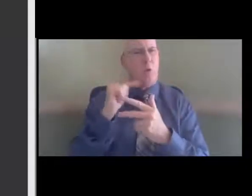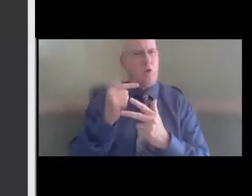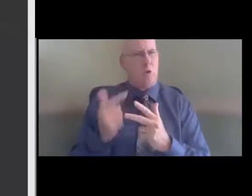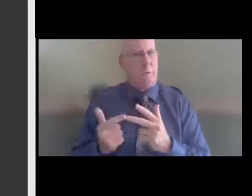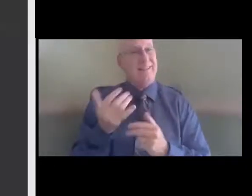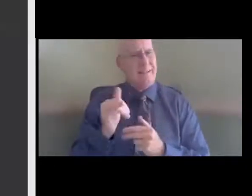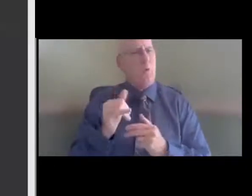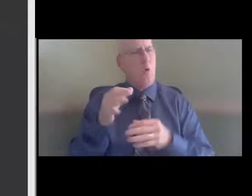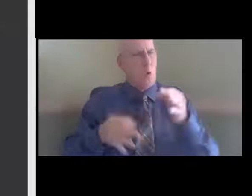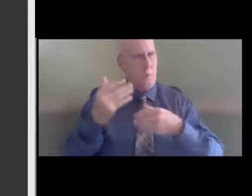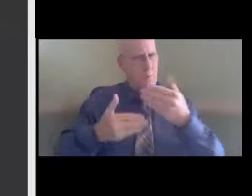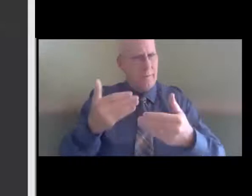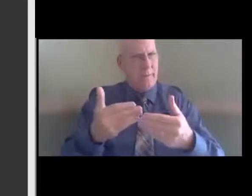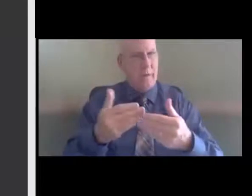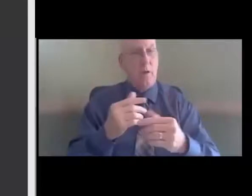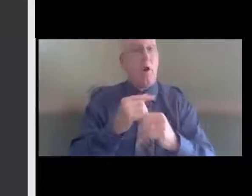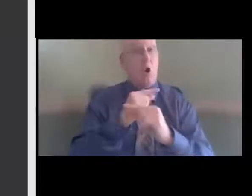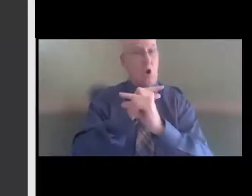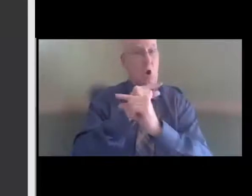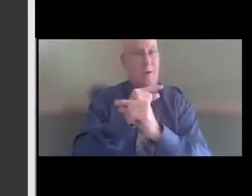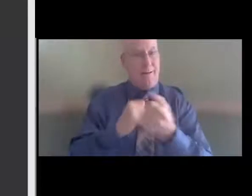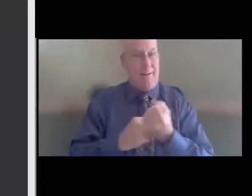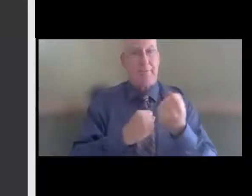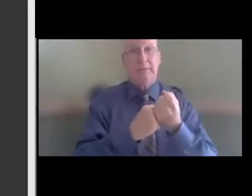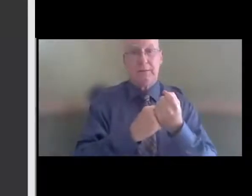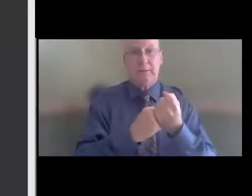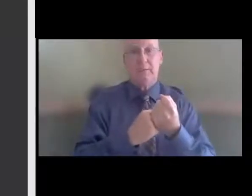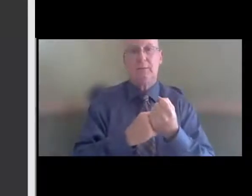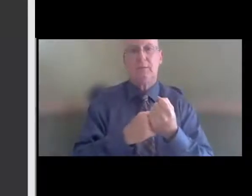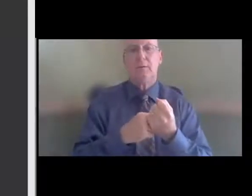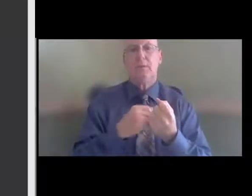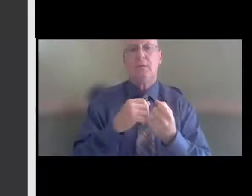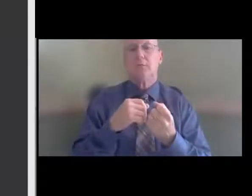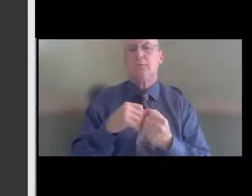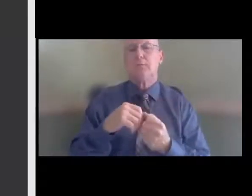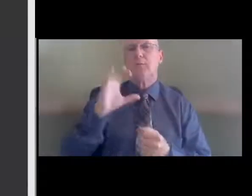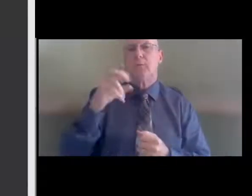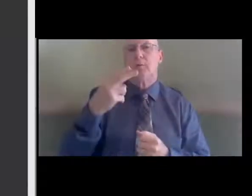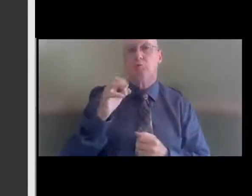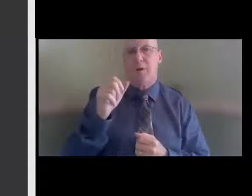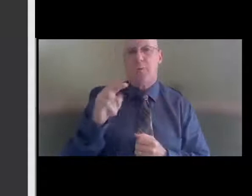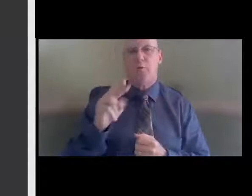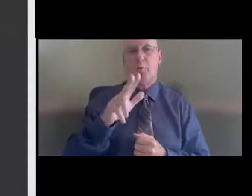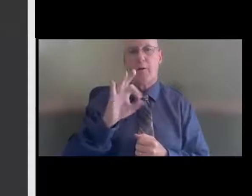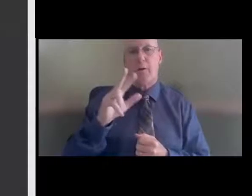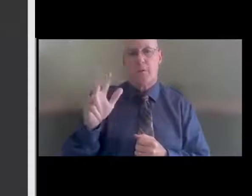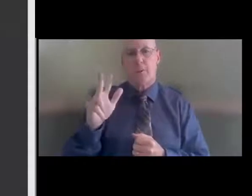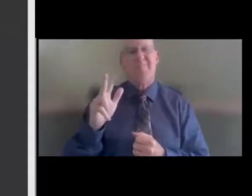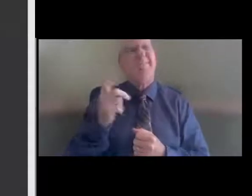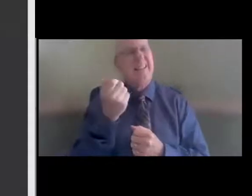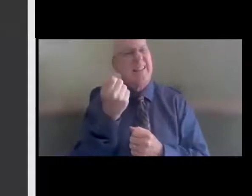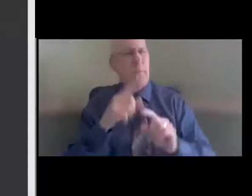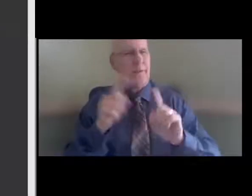process. And that's guardian advocacy. And you'll see there, Chapter 393. It's governed by a slightly different